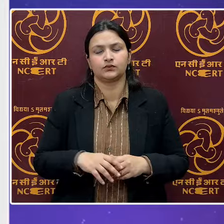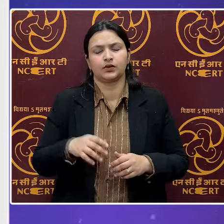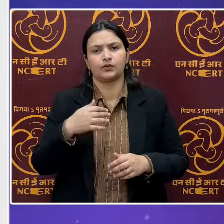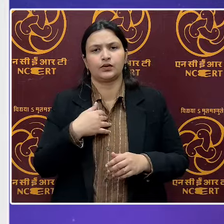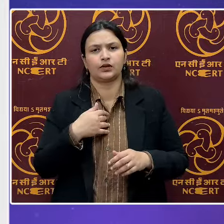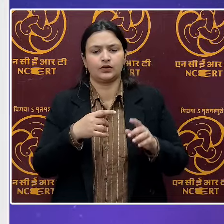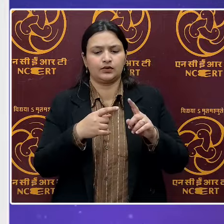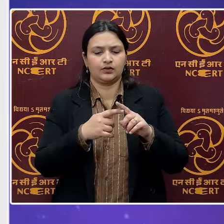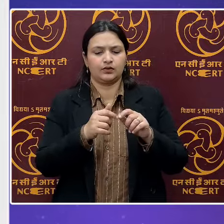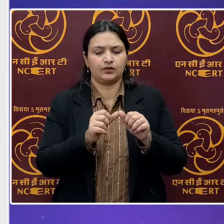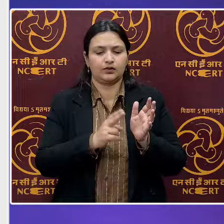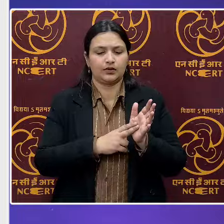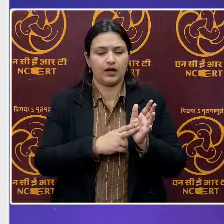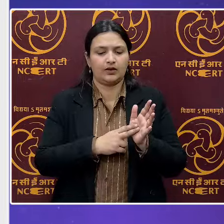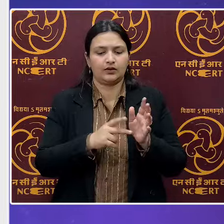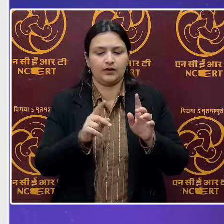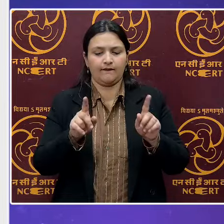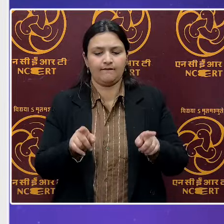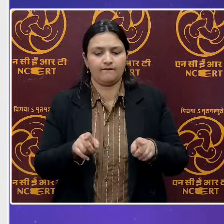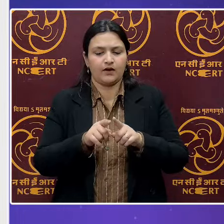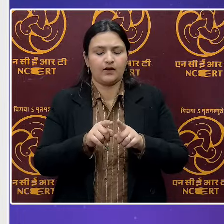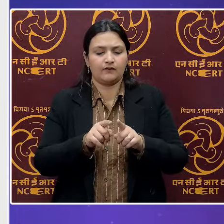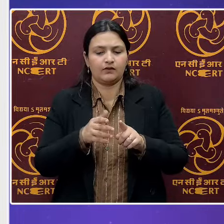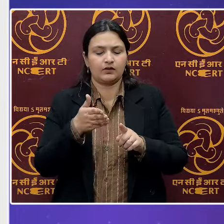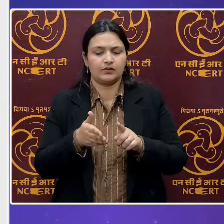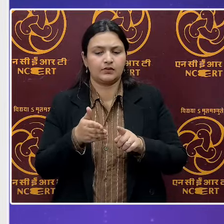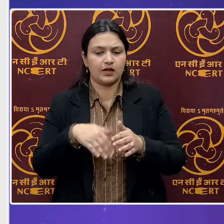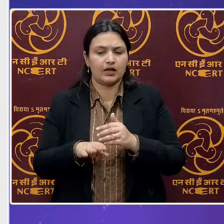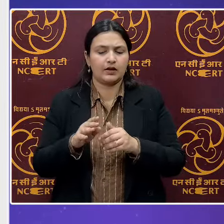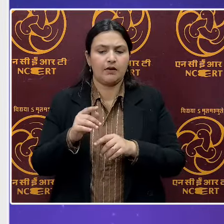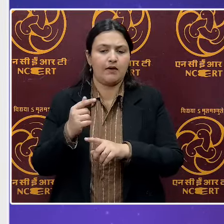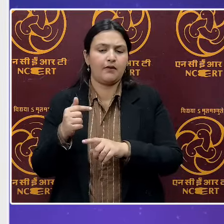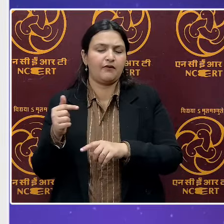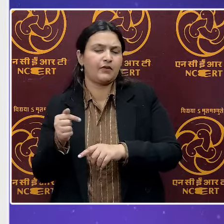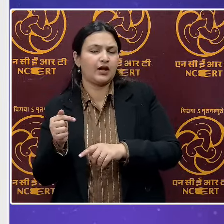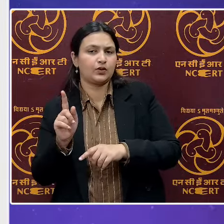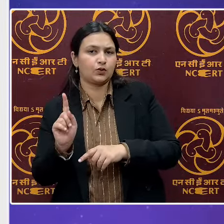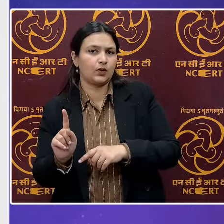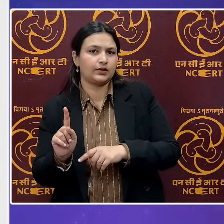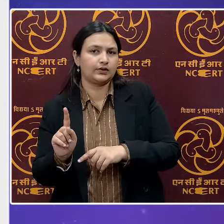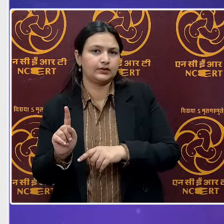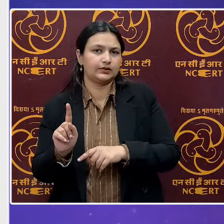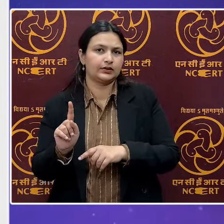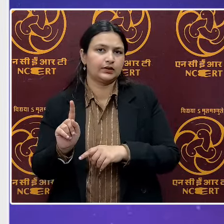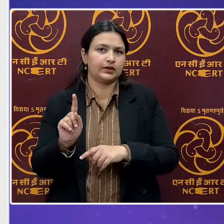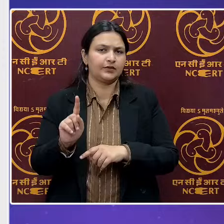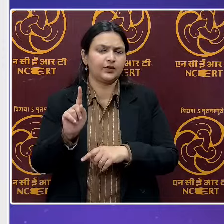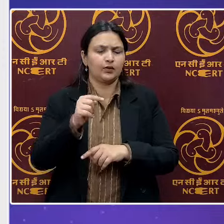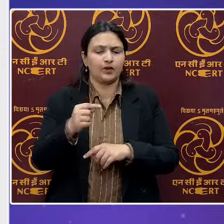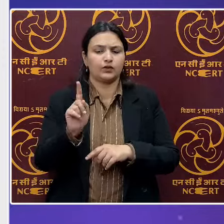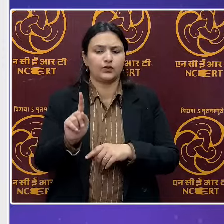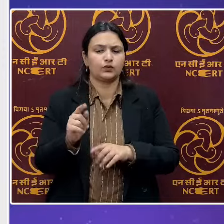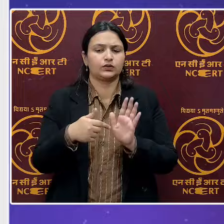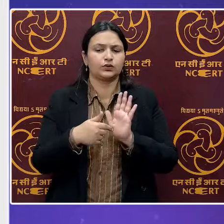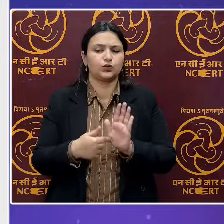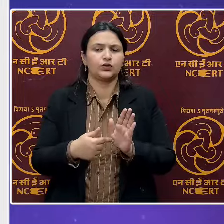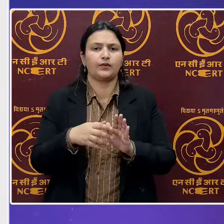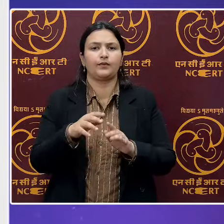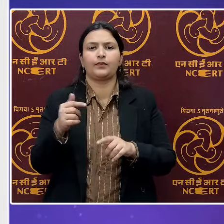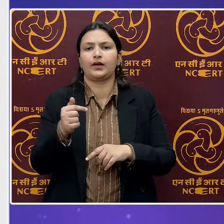tan phi is minus 1. Tan phi minus 1 means phi is minus pi by 4.